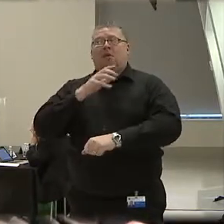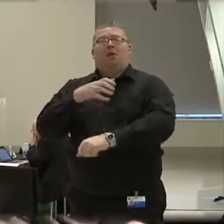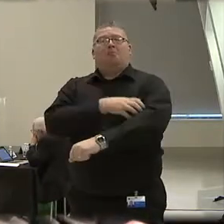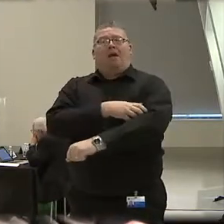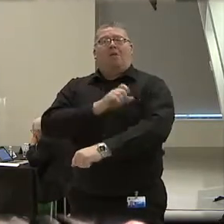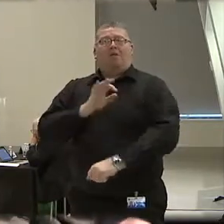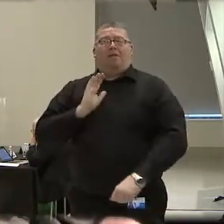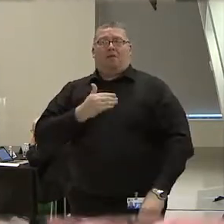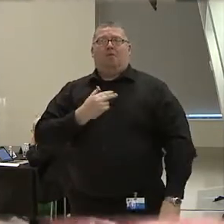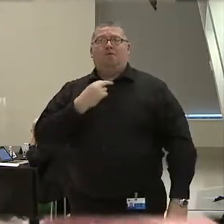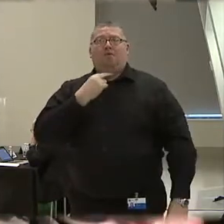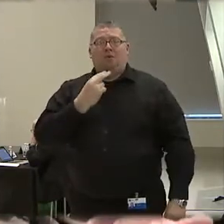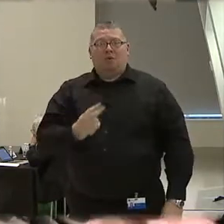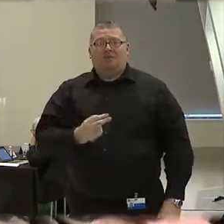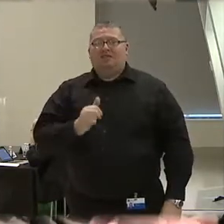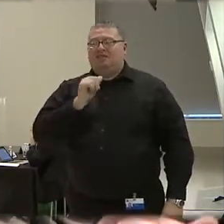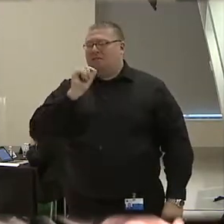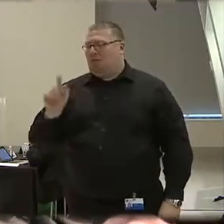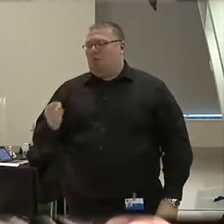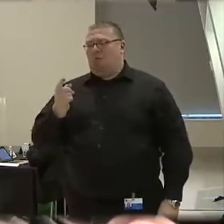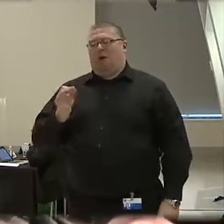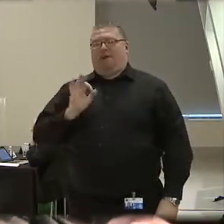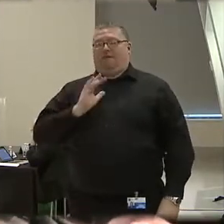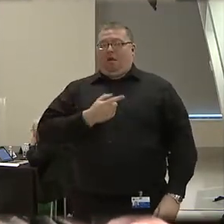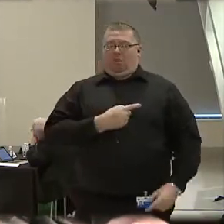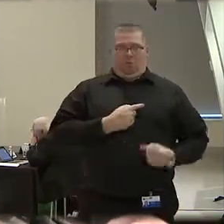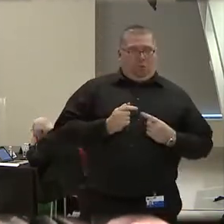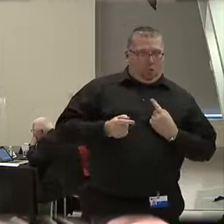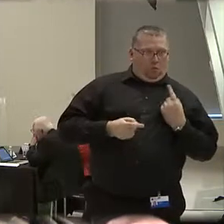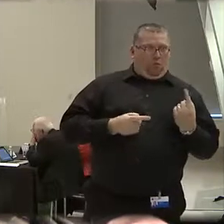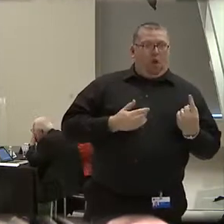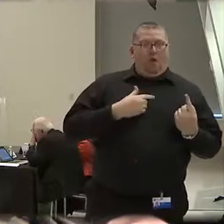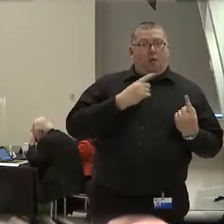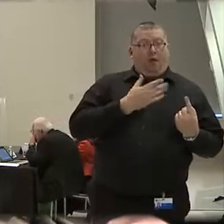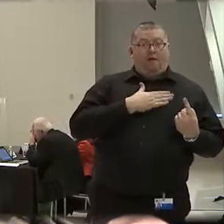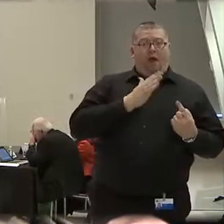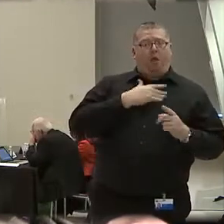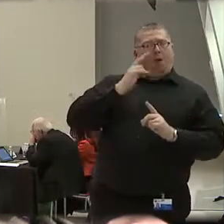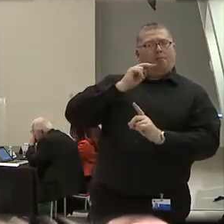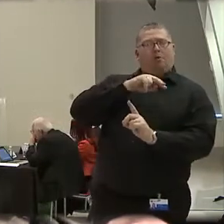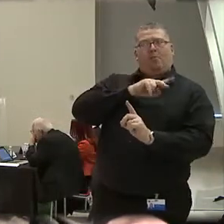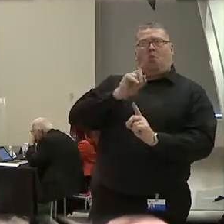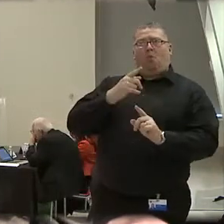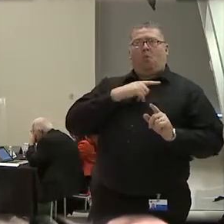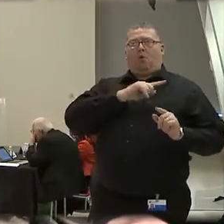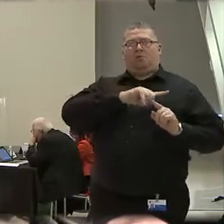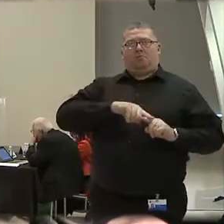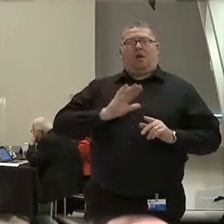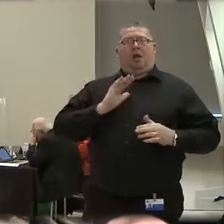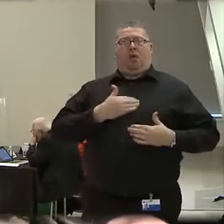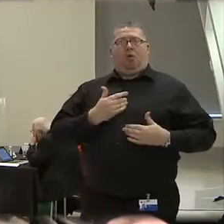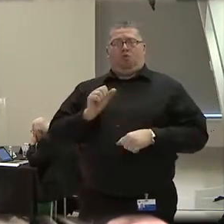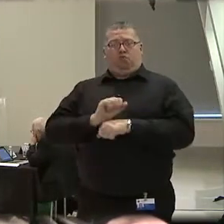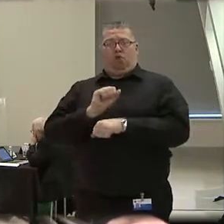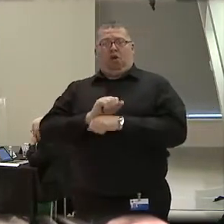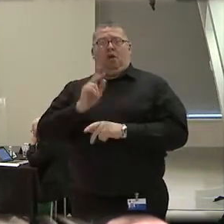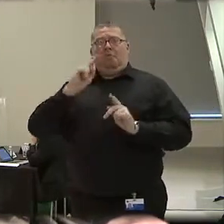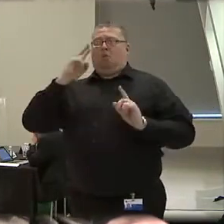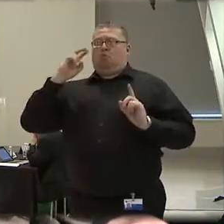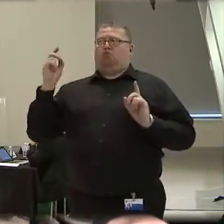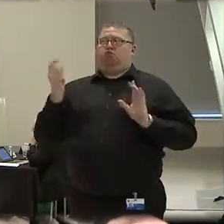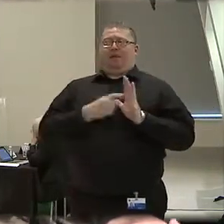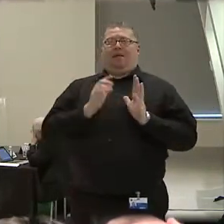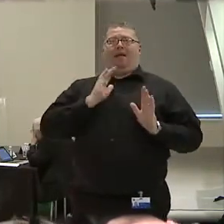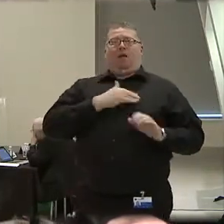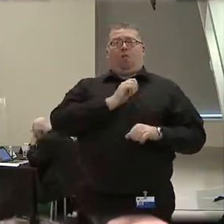voice. It's not, you know, all of us have a point of view depending on where we sit, and people recognize that. But